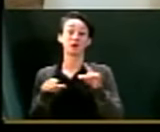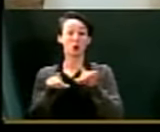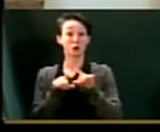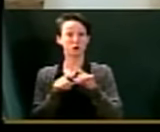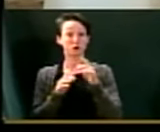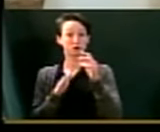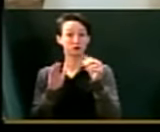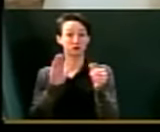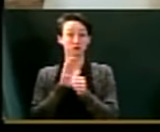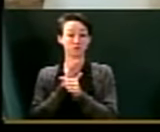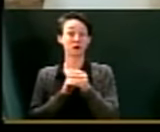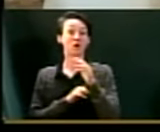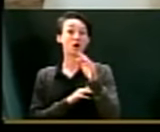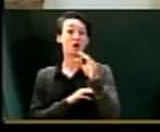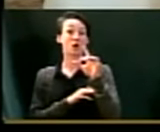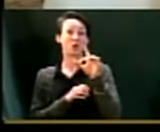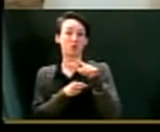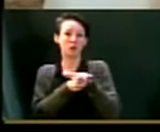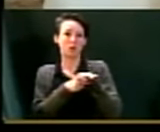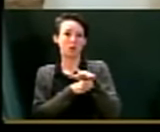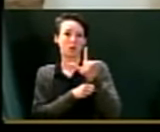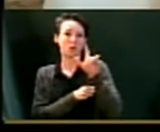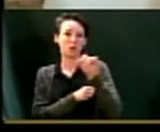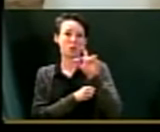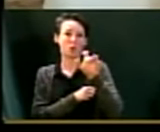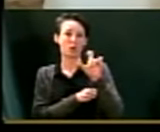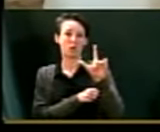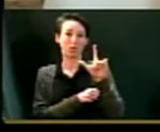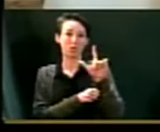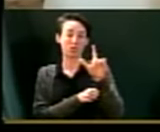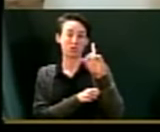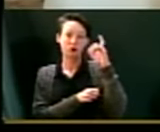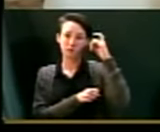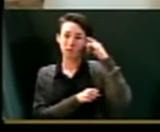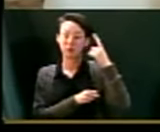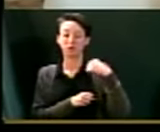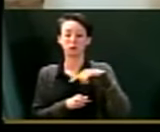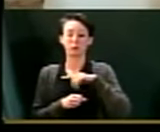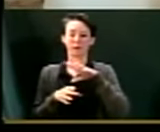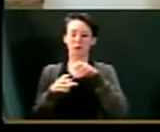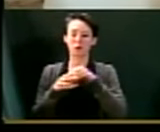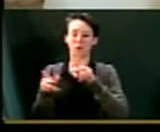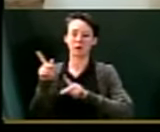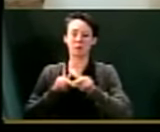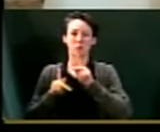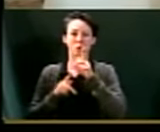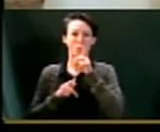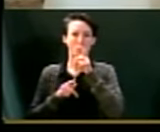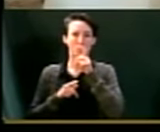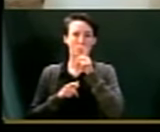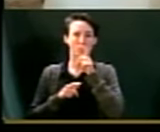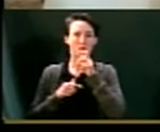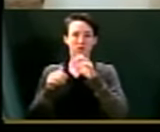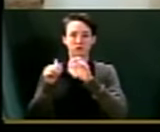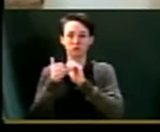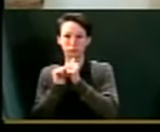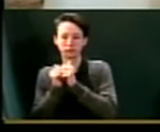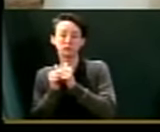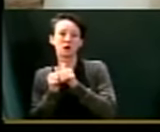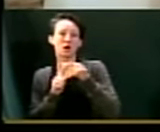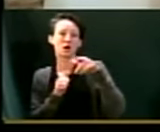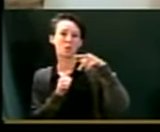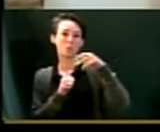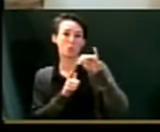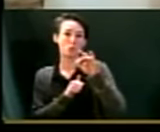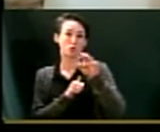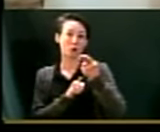under local government, we include people who were running in primaries at the time but were not part